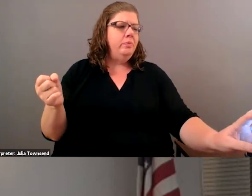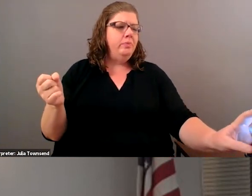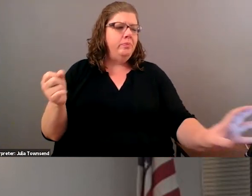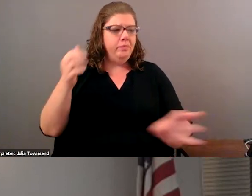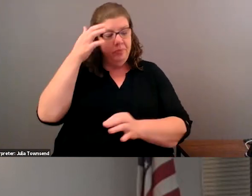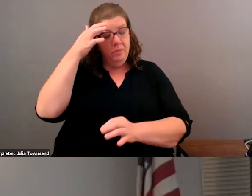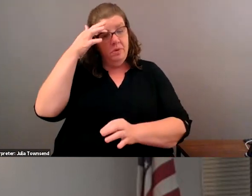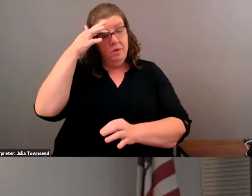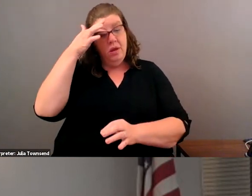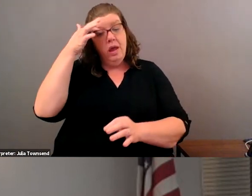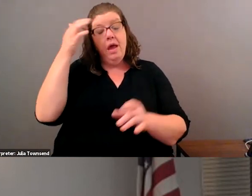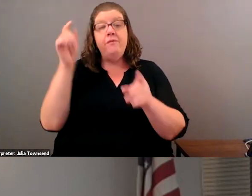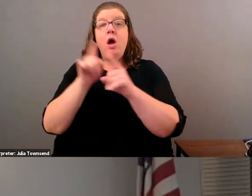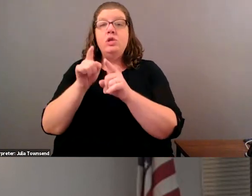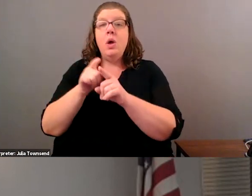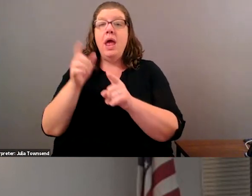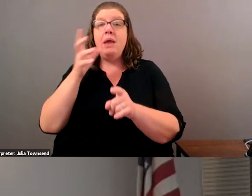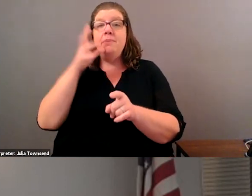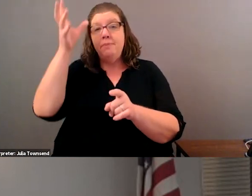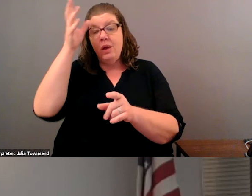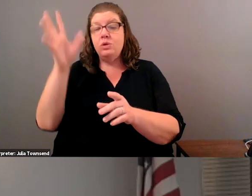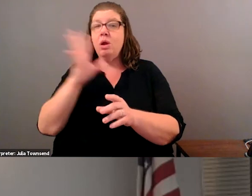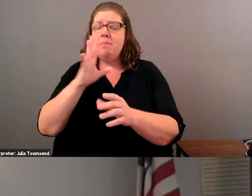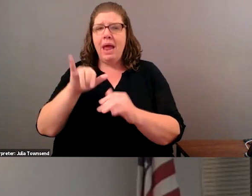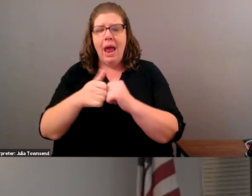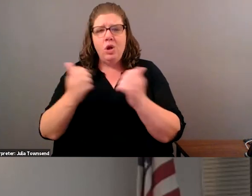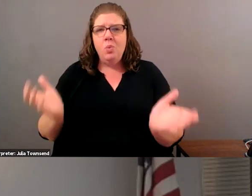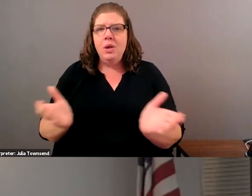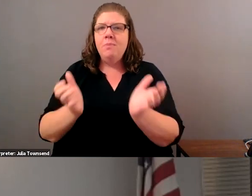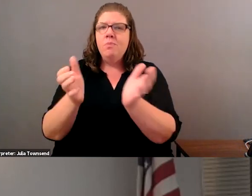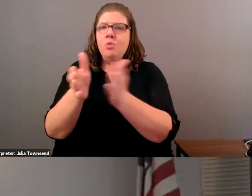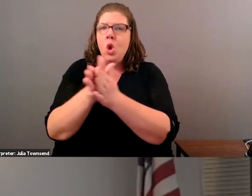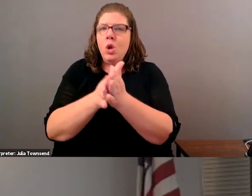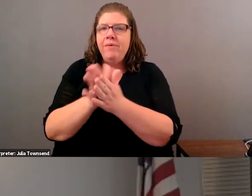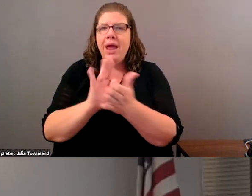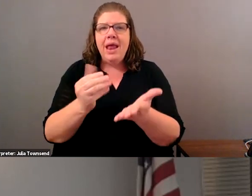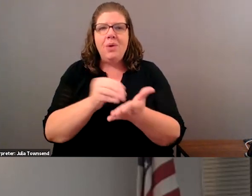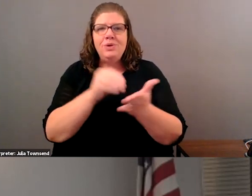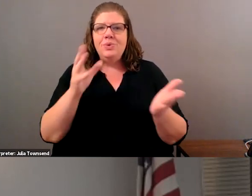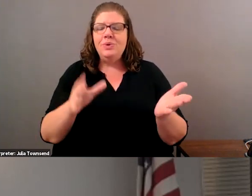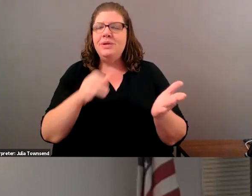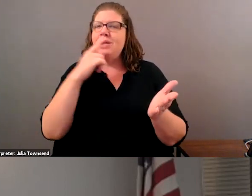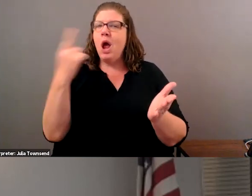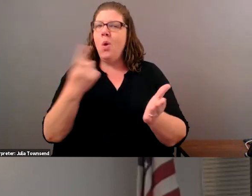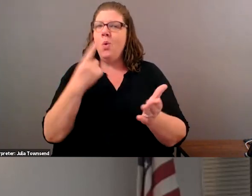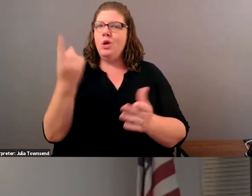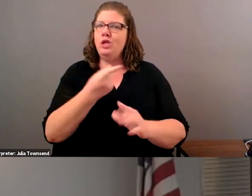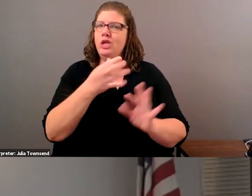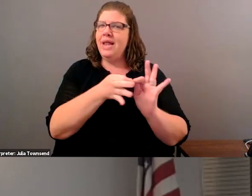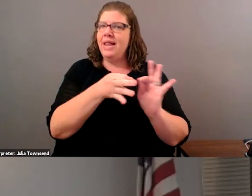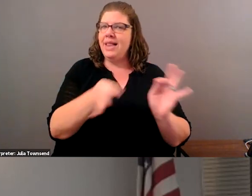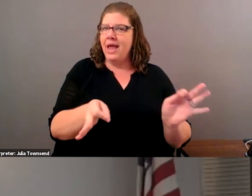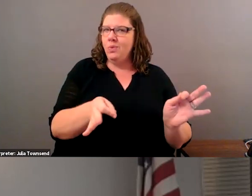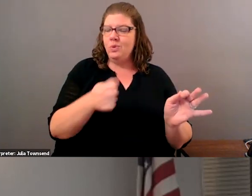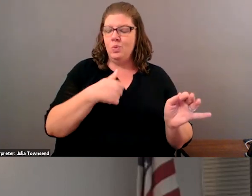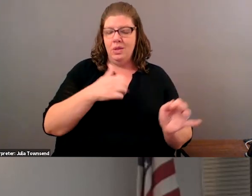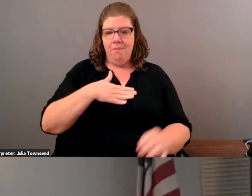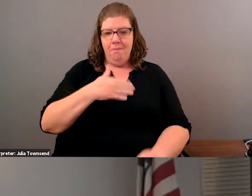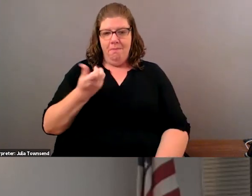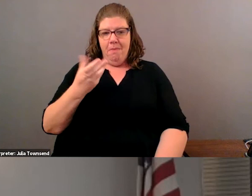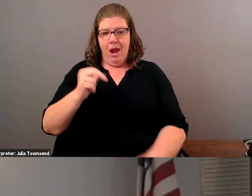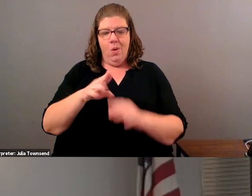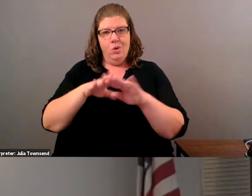parents talk to me about how do we motivate our students? It's not always a matter of language. With my own children, it